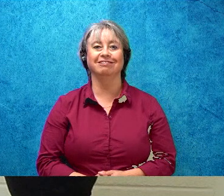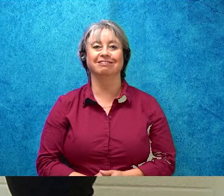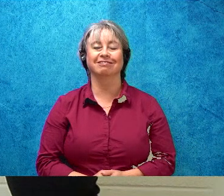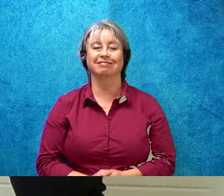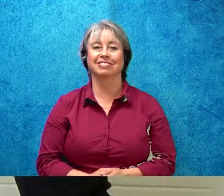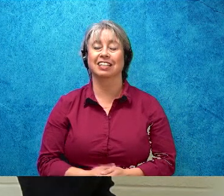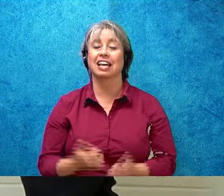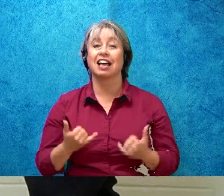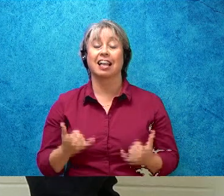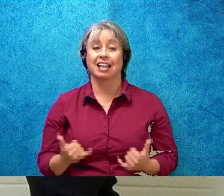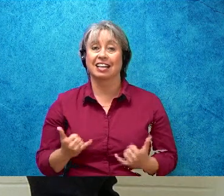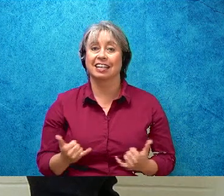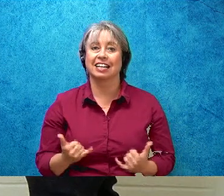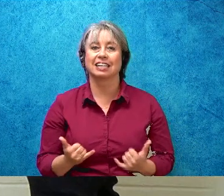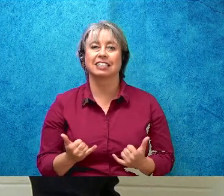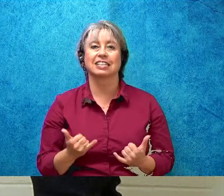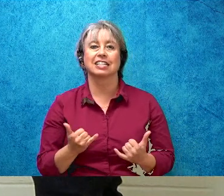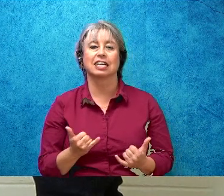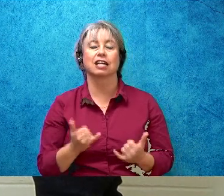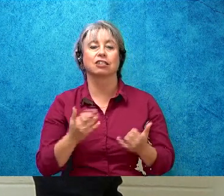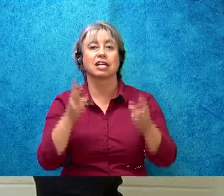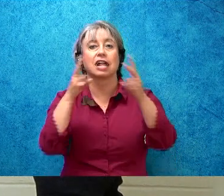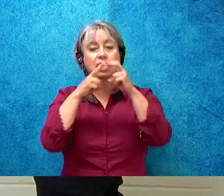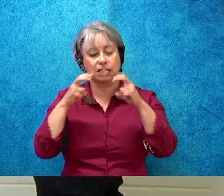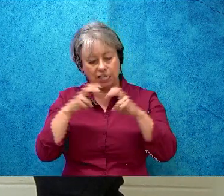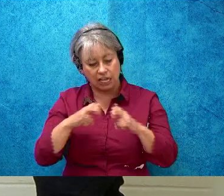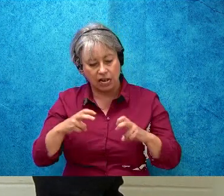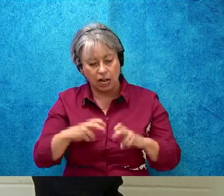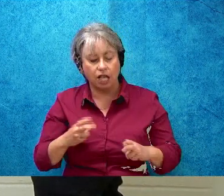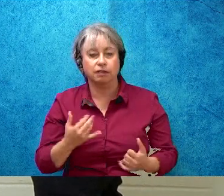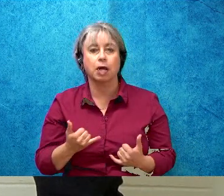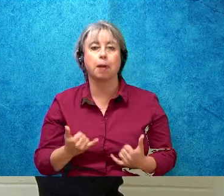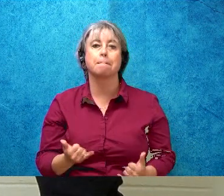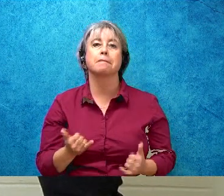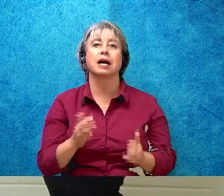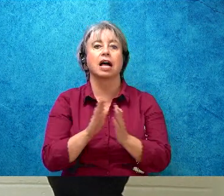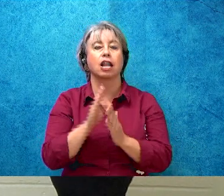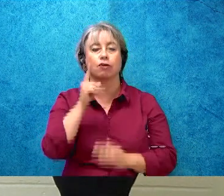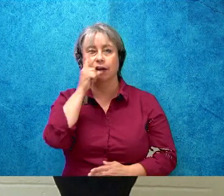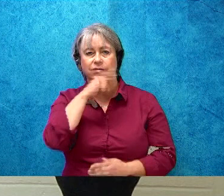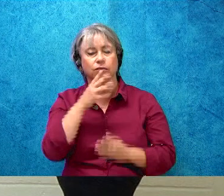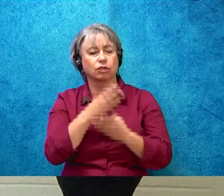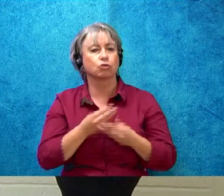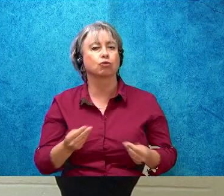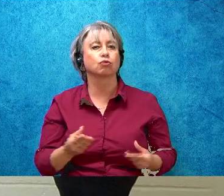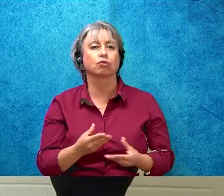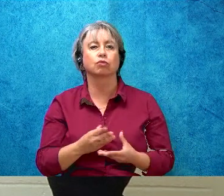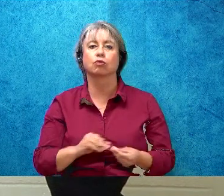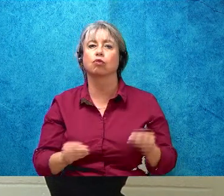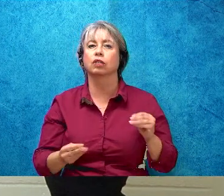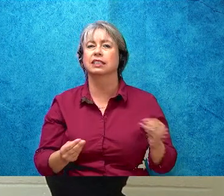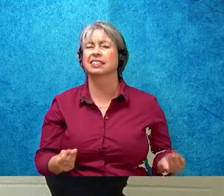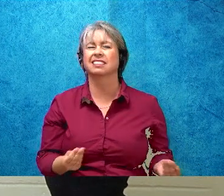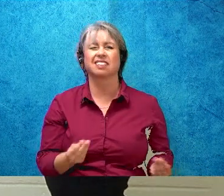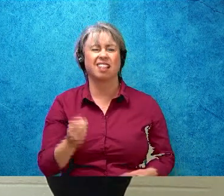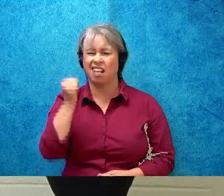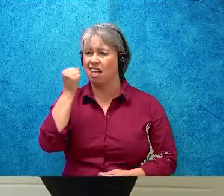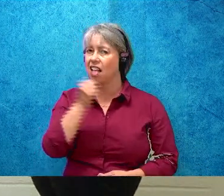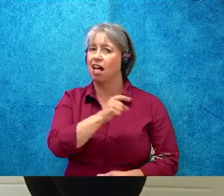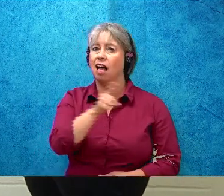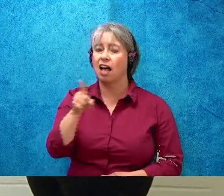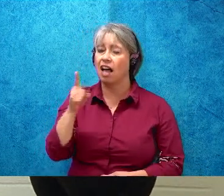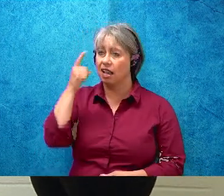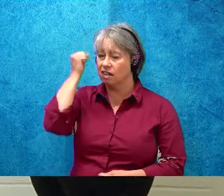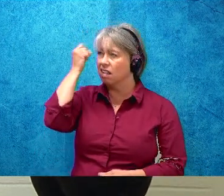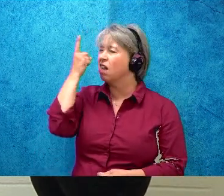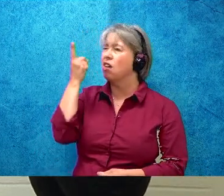All right, today we're going to be looking at analyzing modern fiction. And I know you guys think that, well, I don't understand what that means. What is